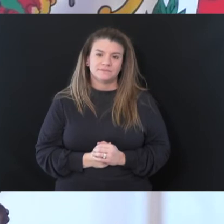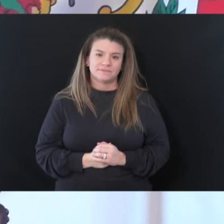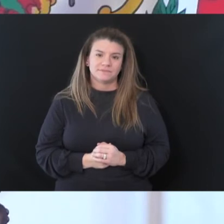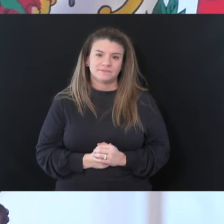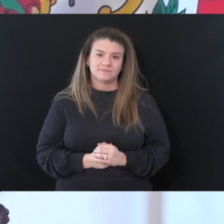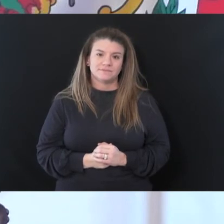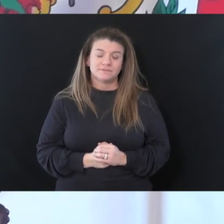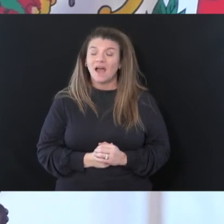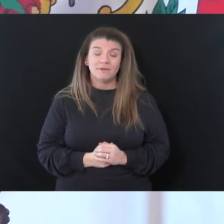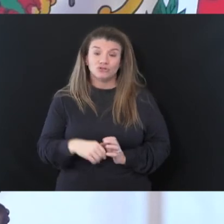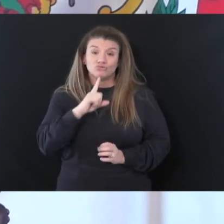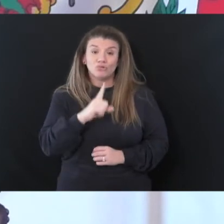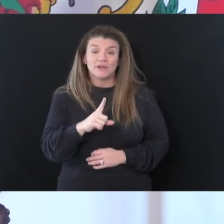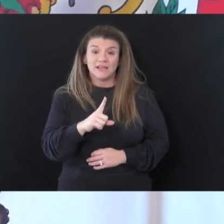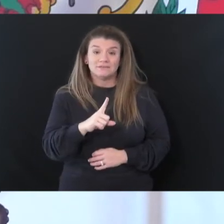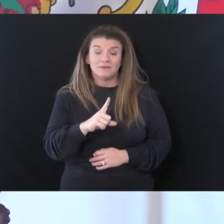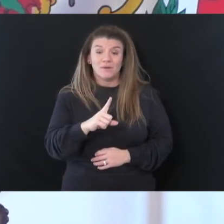At the end of the day,